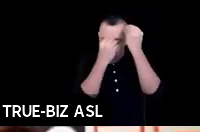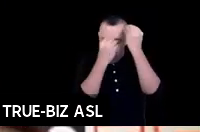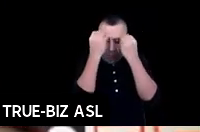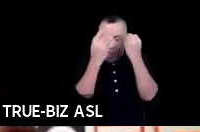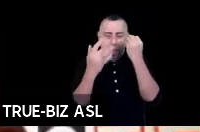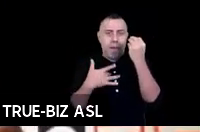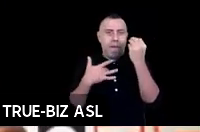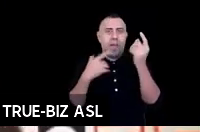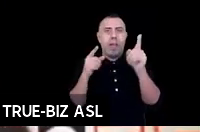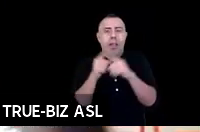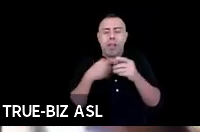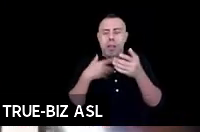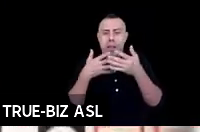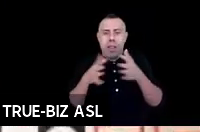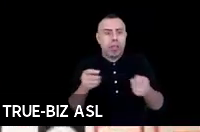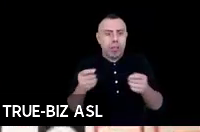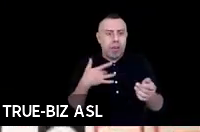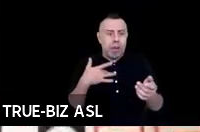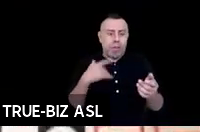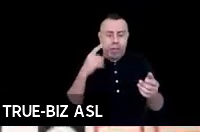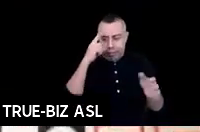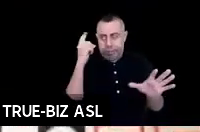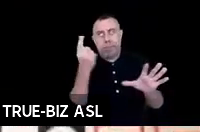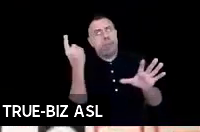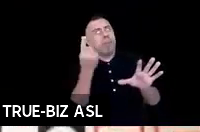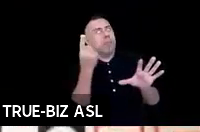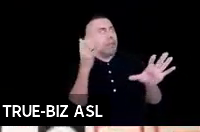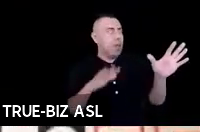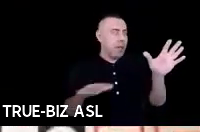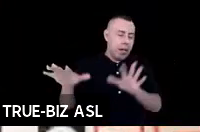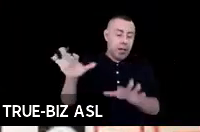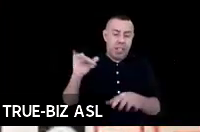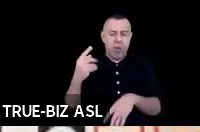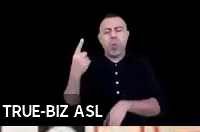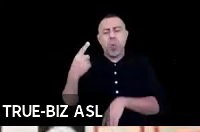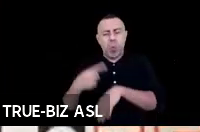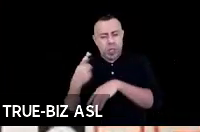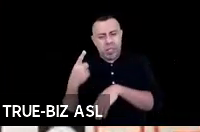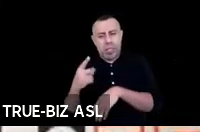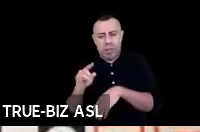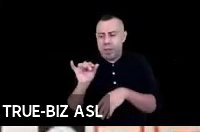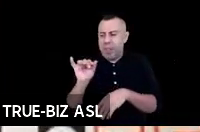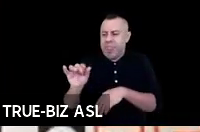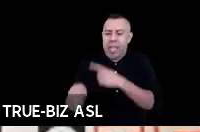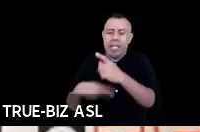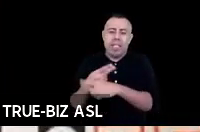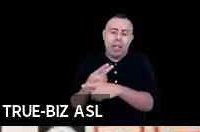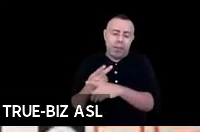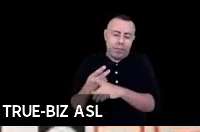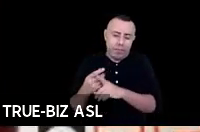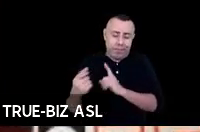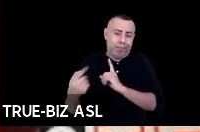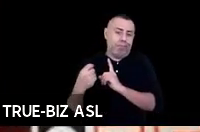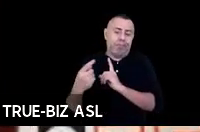out of control. Like, but that was the only time something like that happened to me.